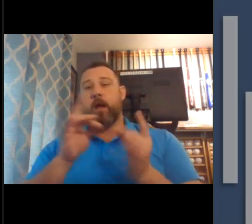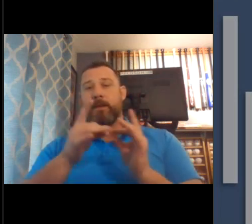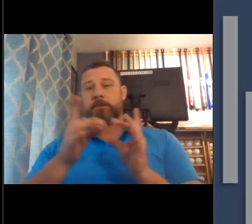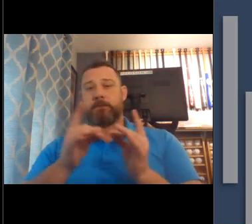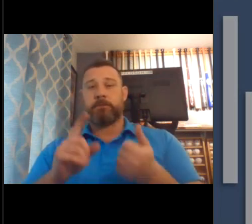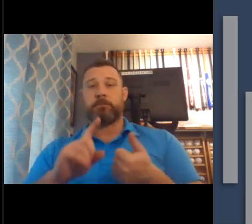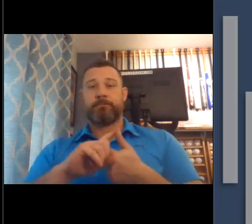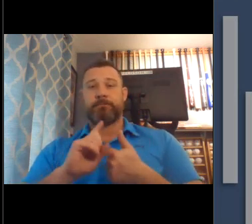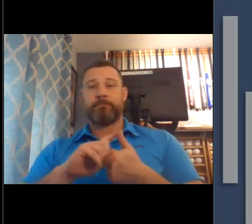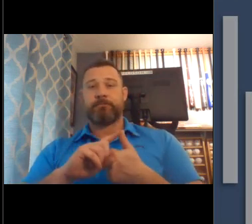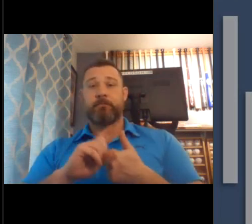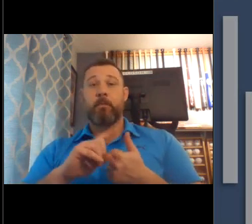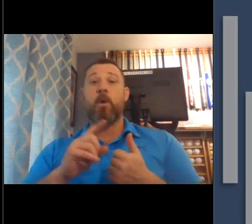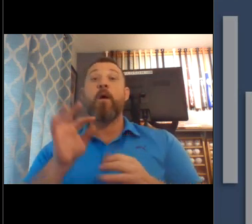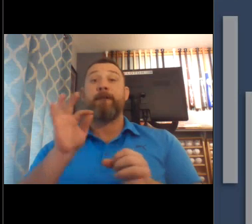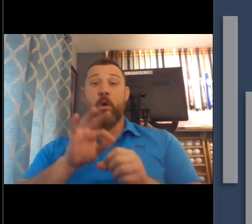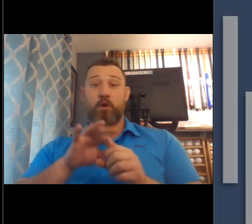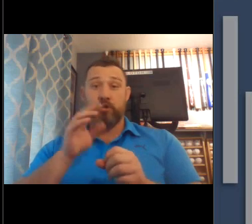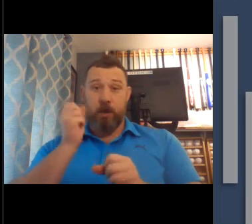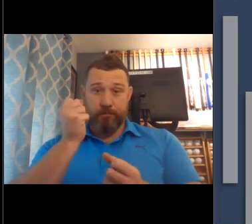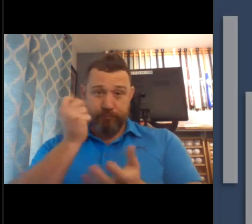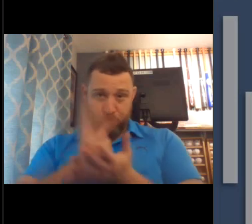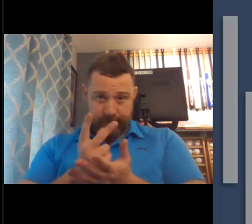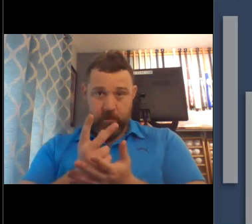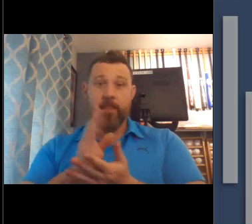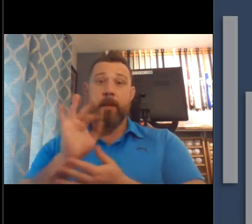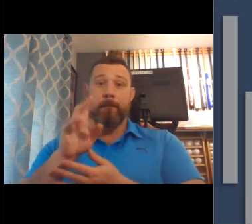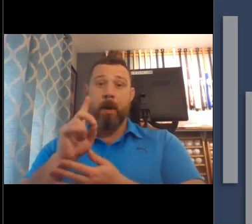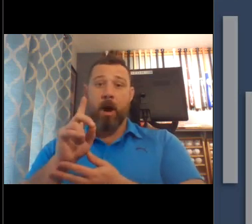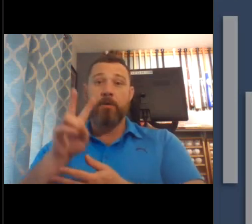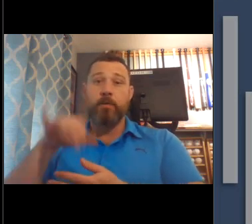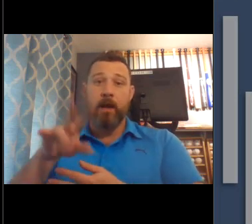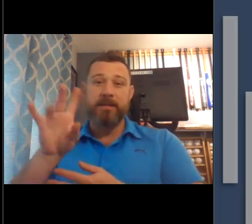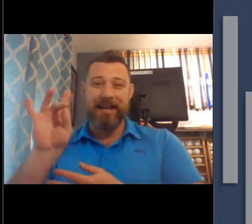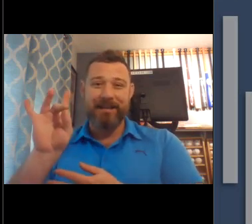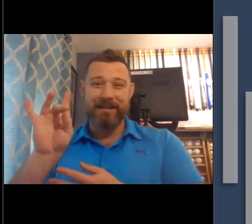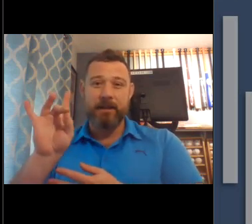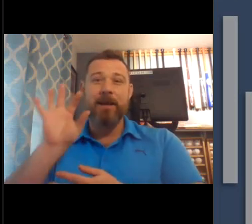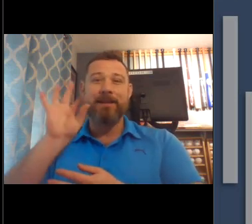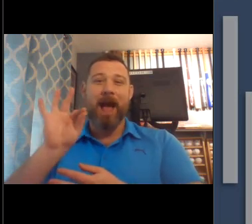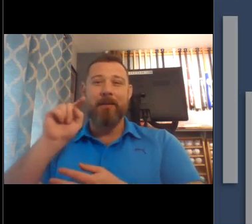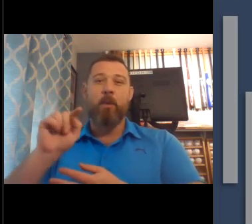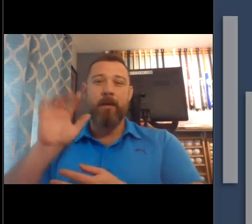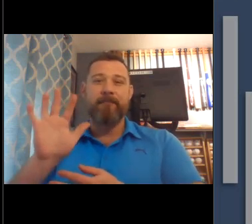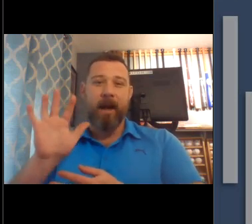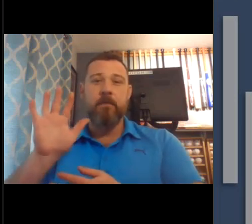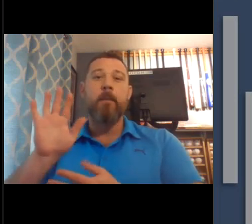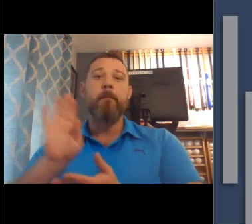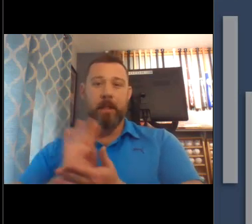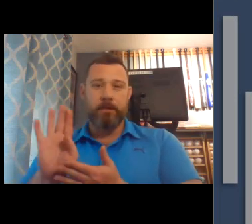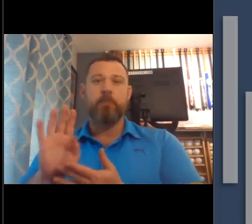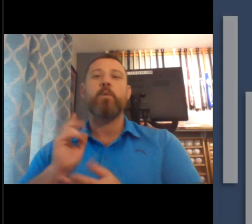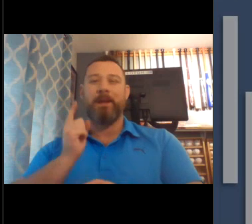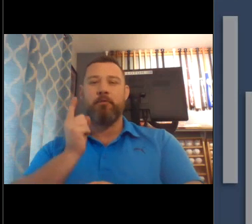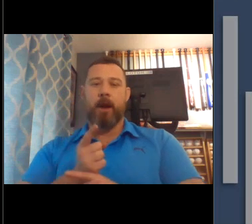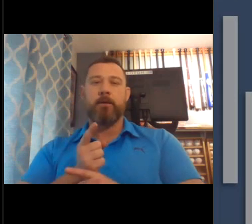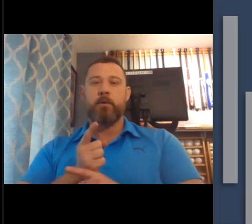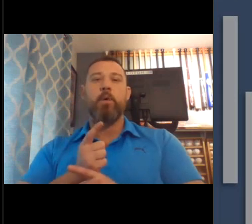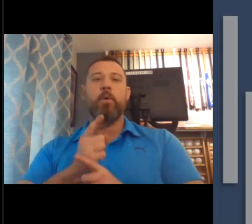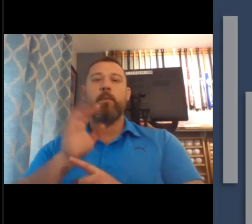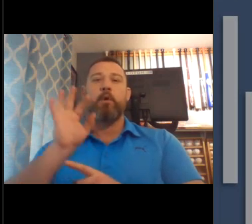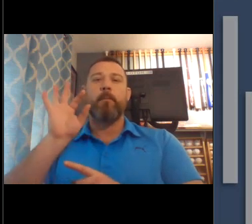when voters approved the high-speed rail bond in 2008, $9.95 billion, you're right, we were the